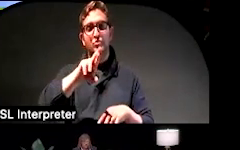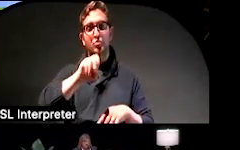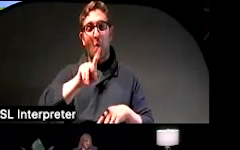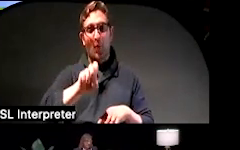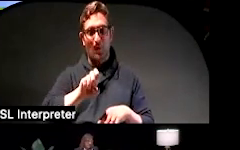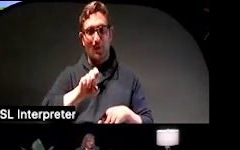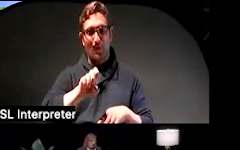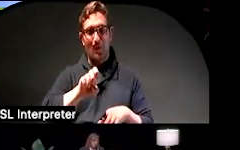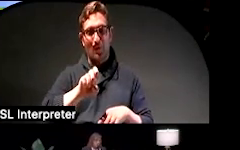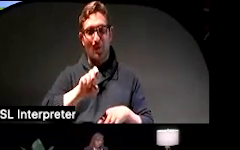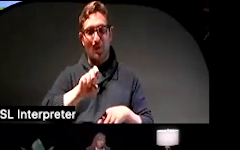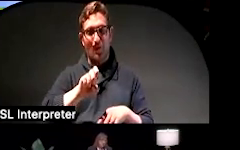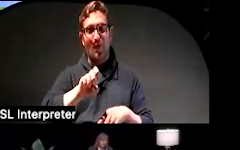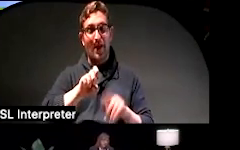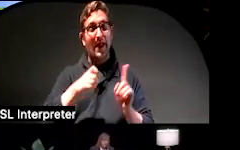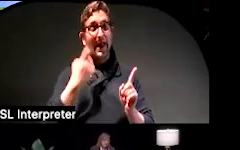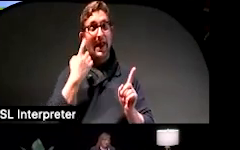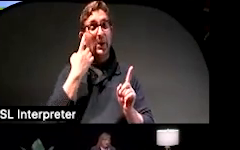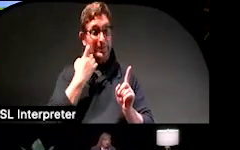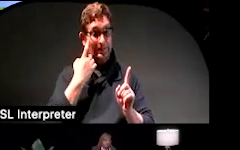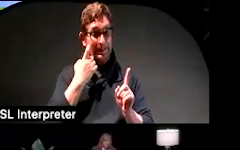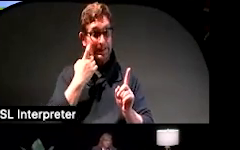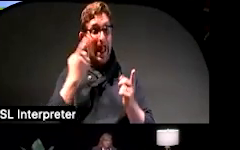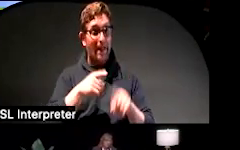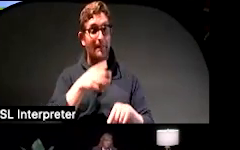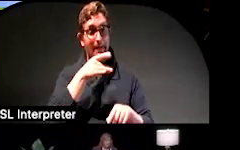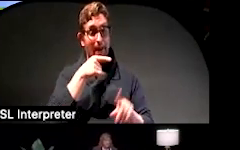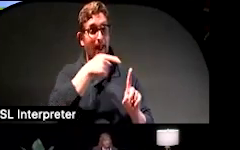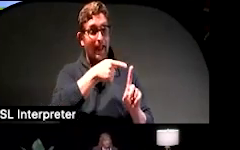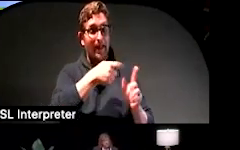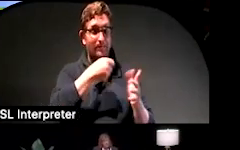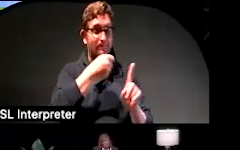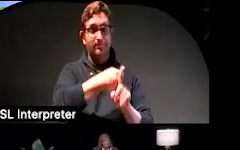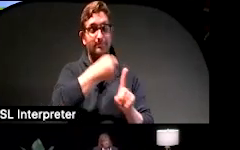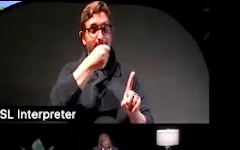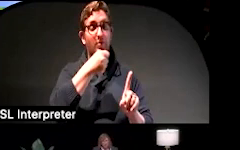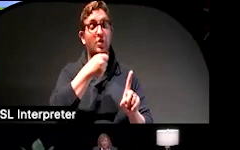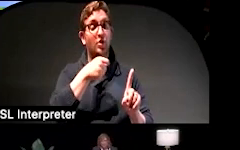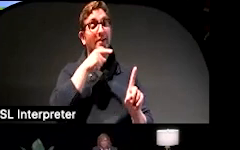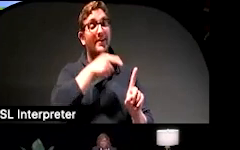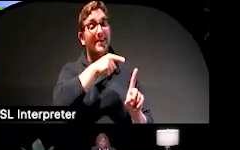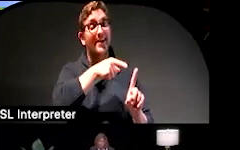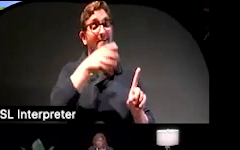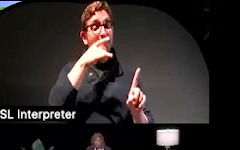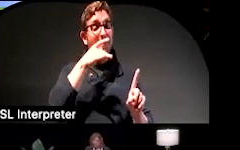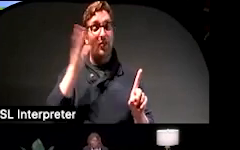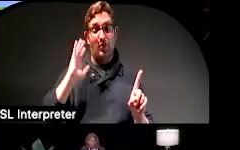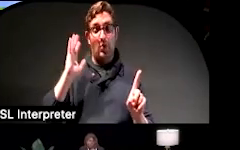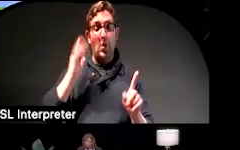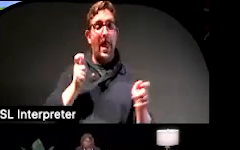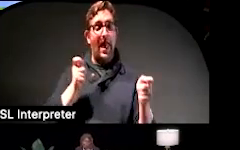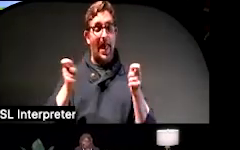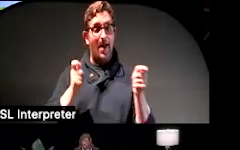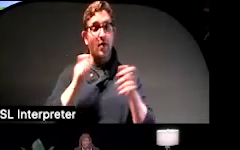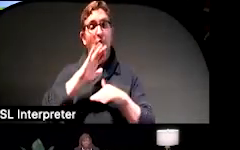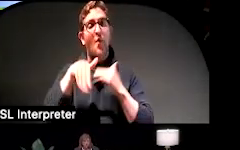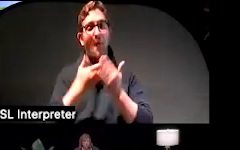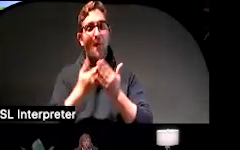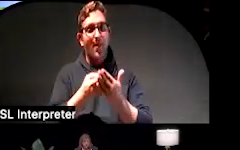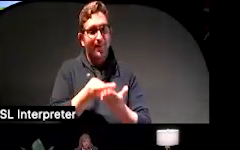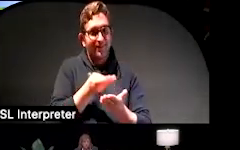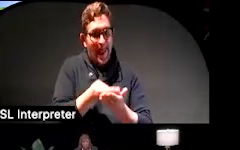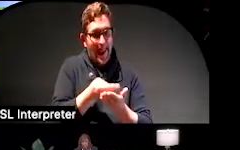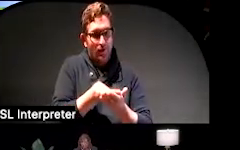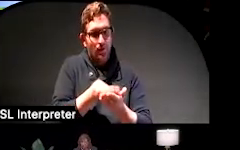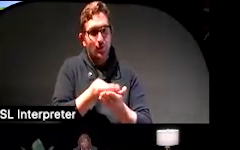Mom recently had a stroke, and she was the one who had been handling all of the